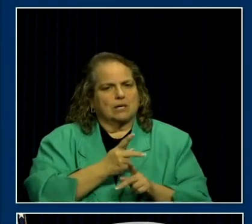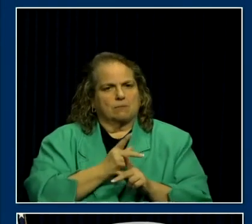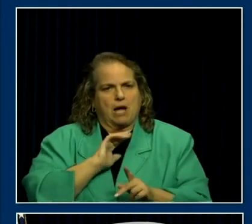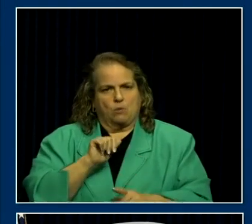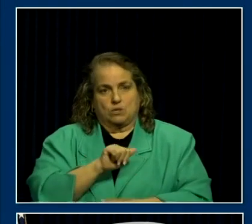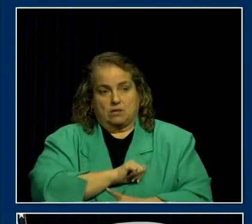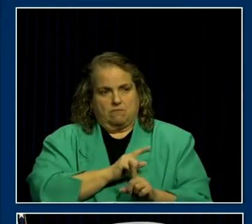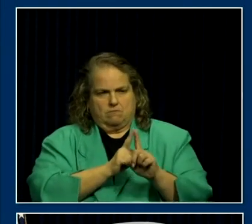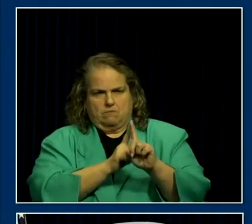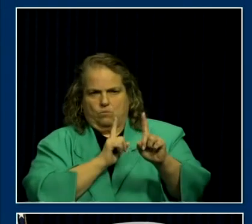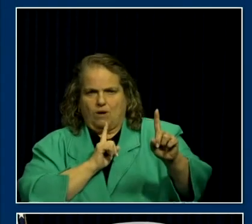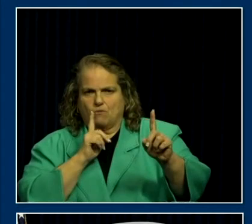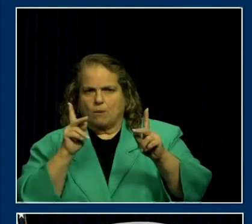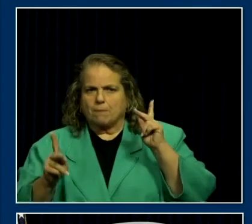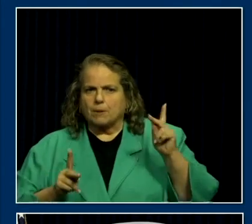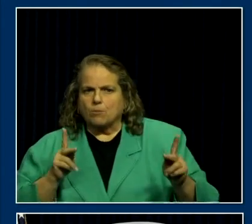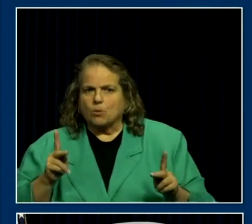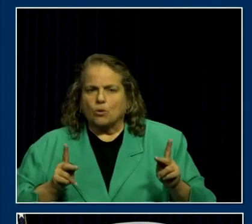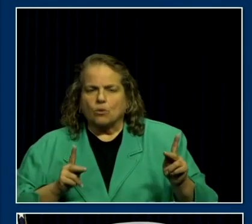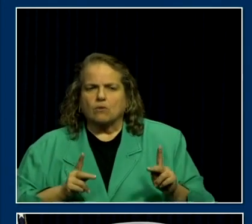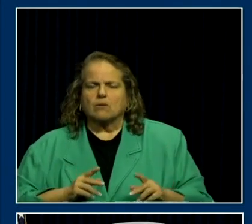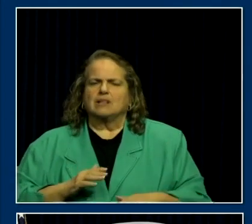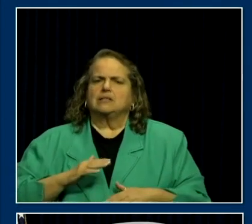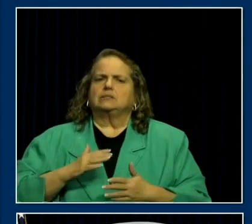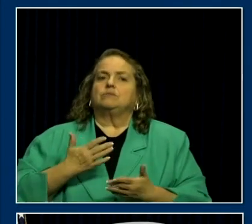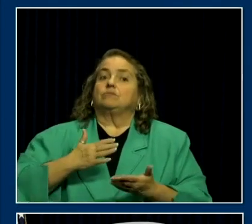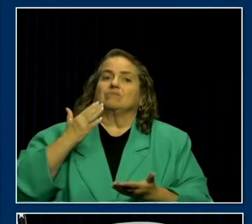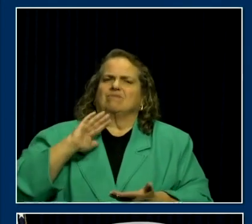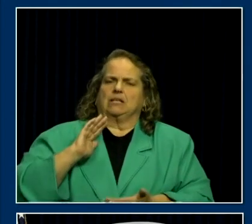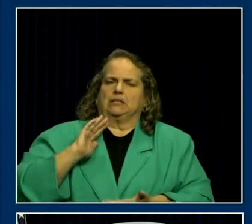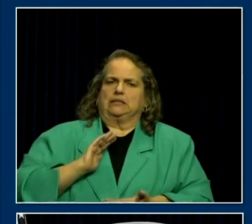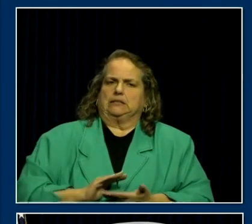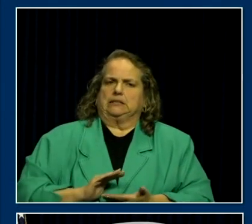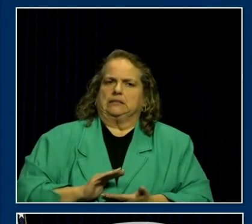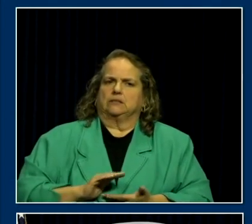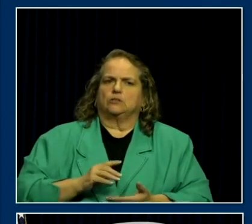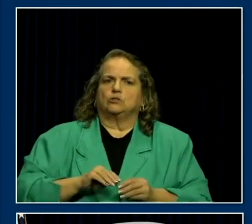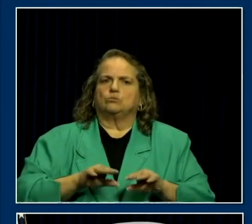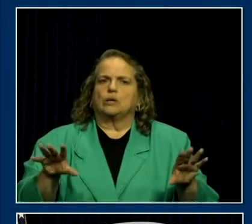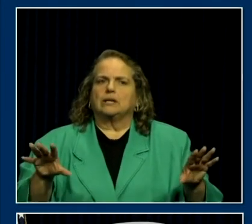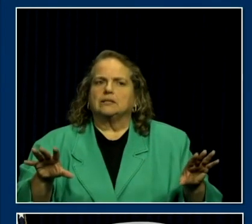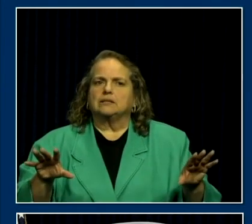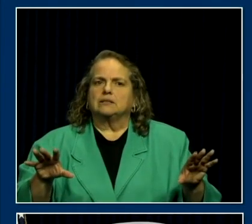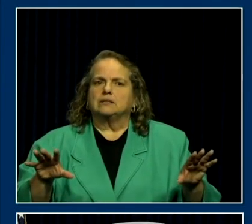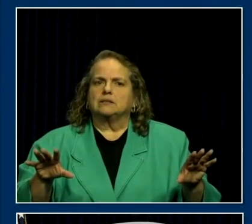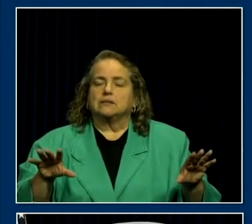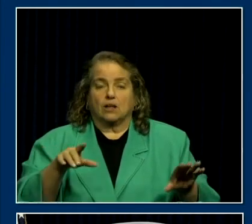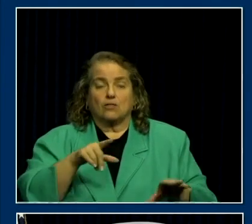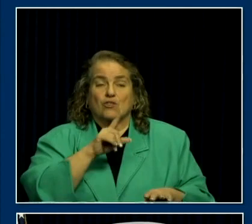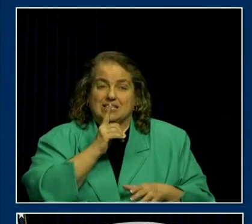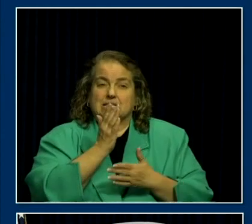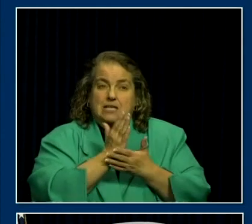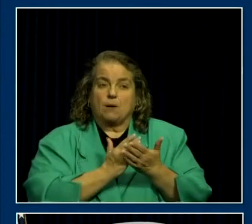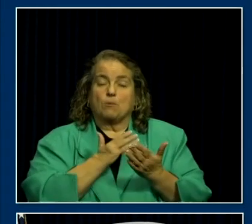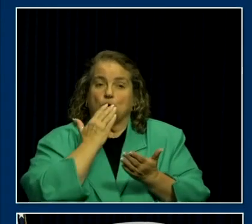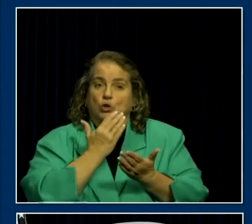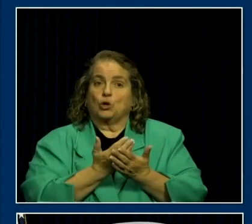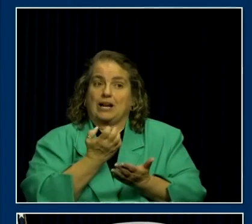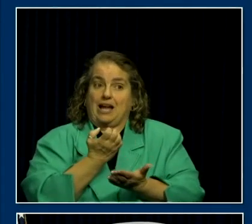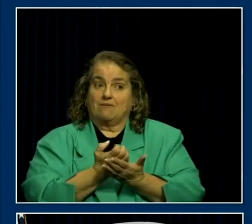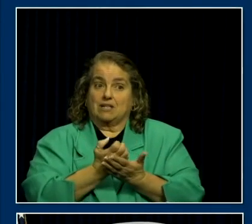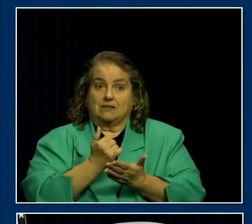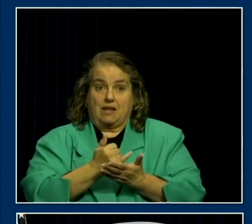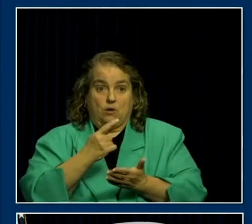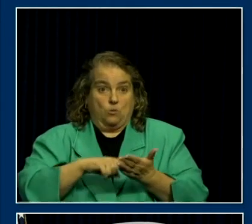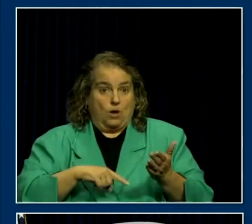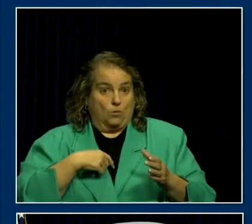away from other people, to minimize the spread. And on that point, I'm going to say there's some preliminary good evidence that maybe what we're doing